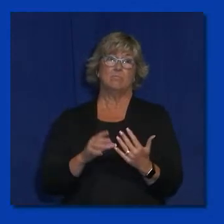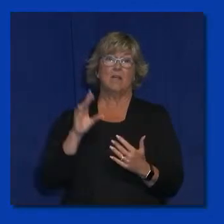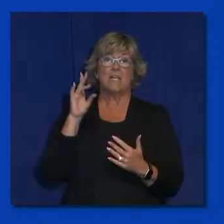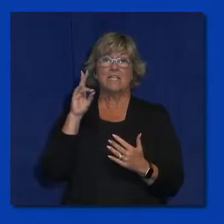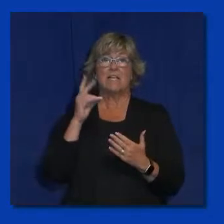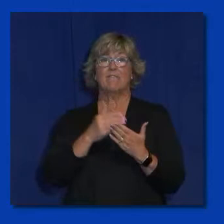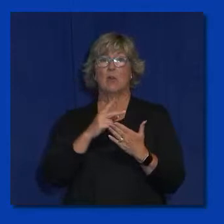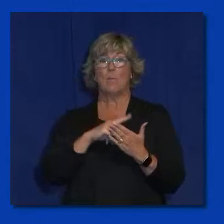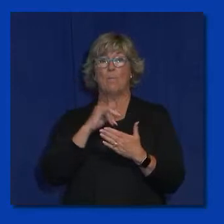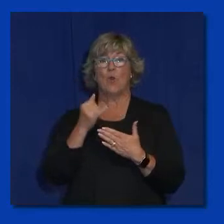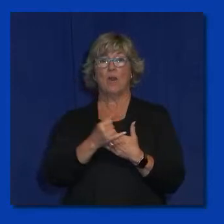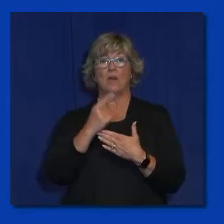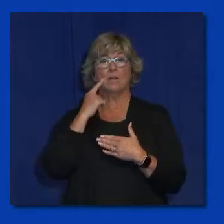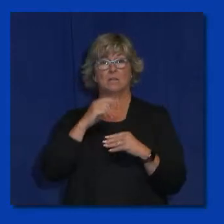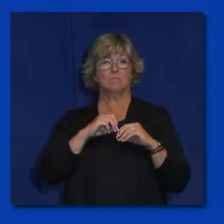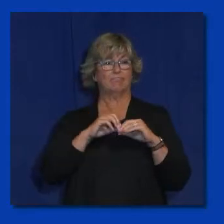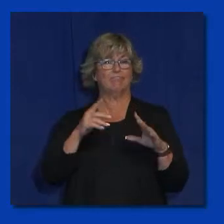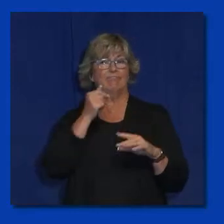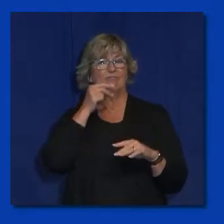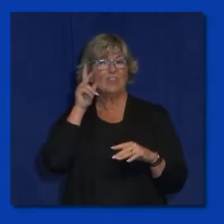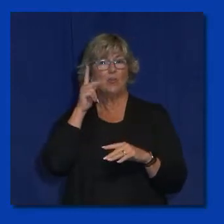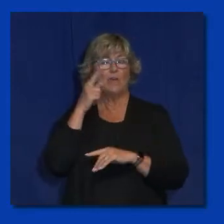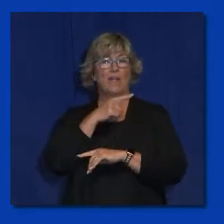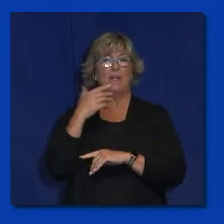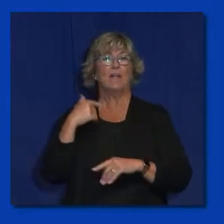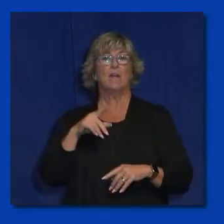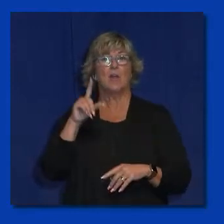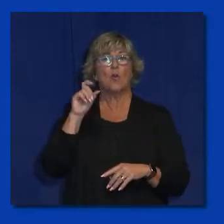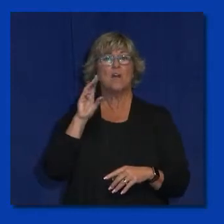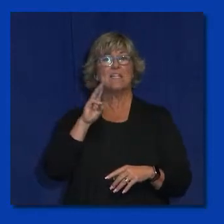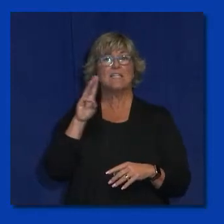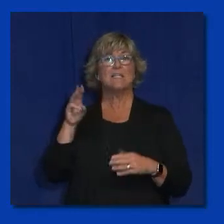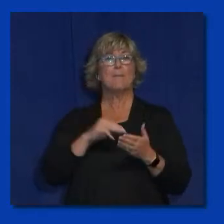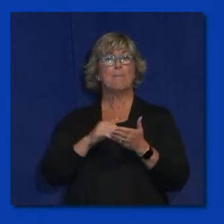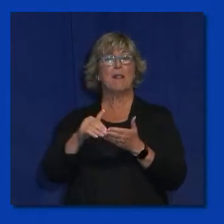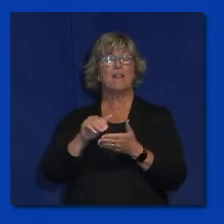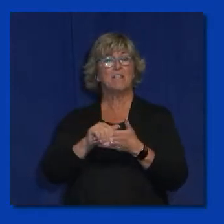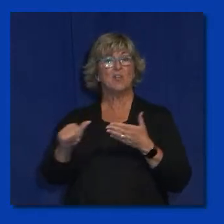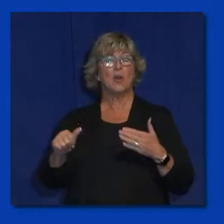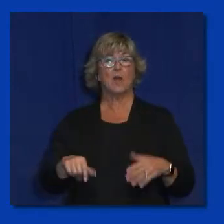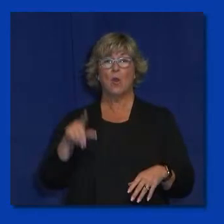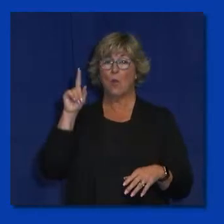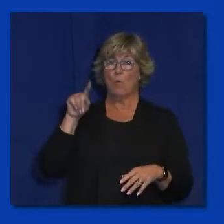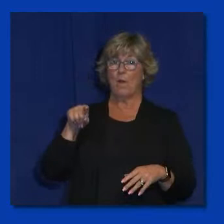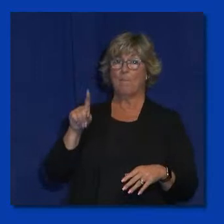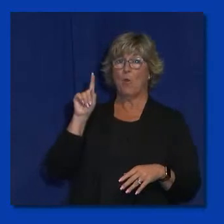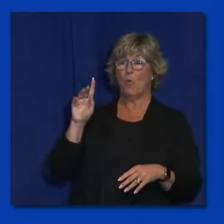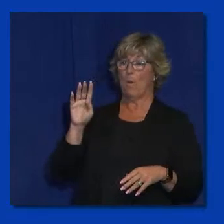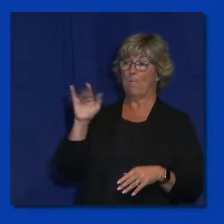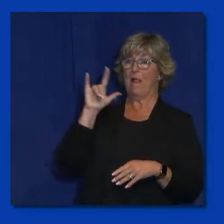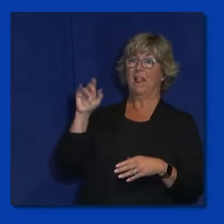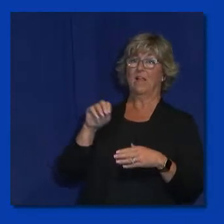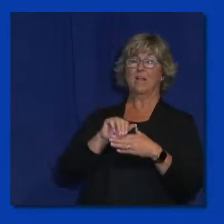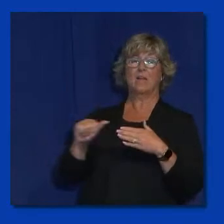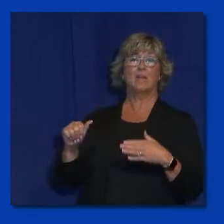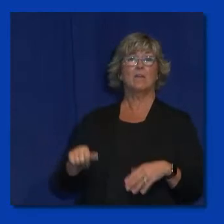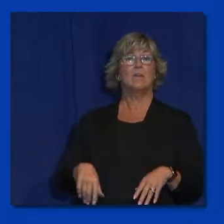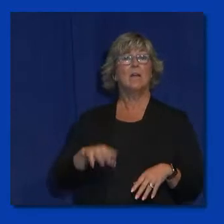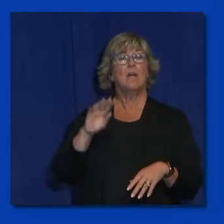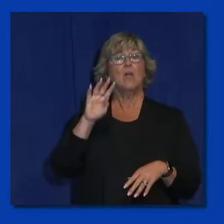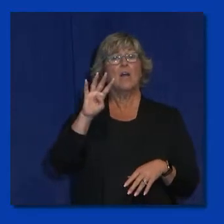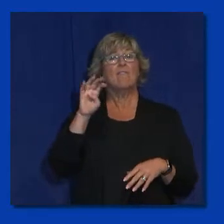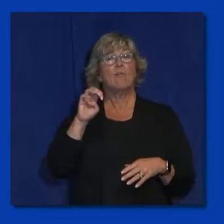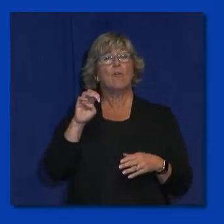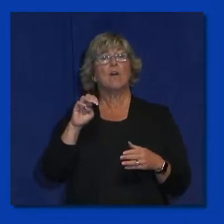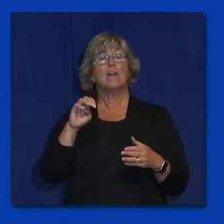new projects we just put out a couple days ago, $166 million, $1.1 billion just in the new program, 4,000